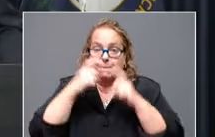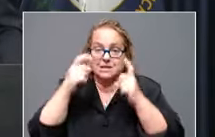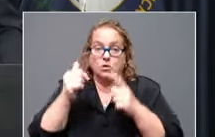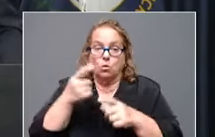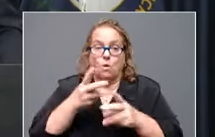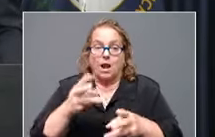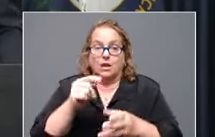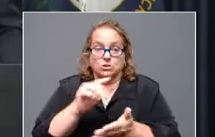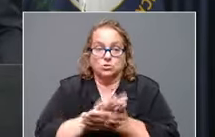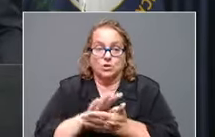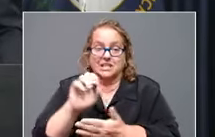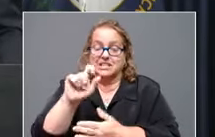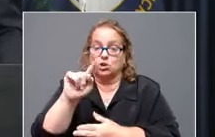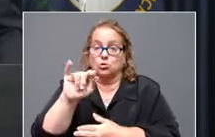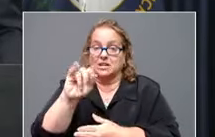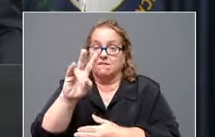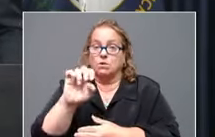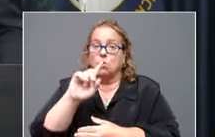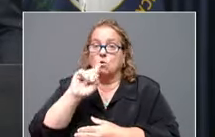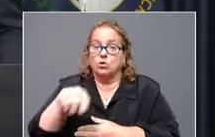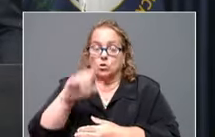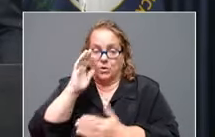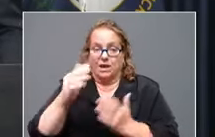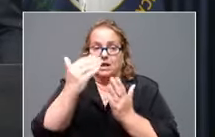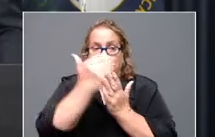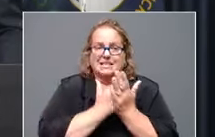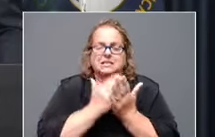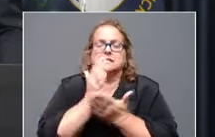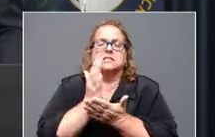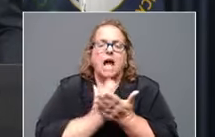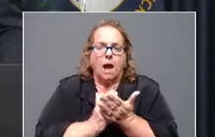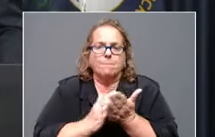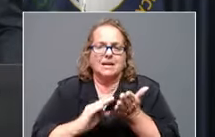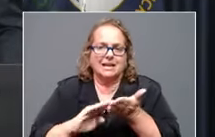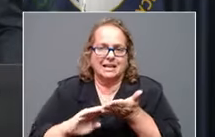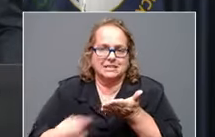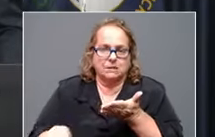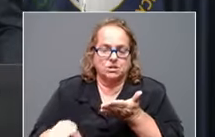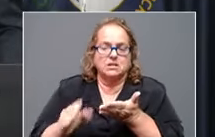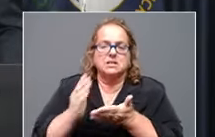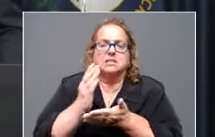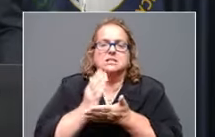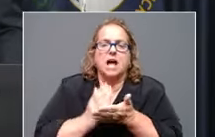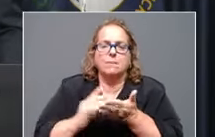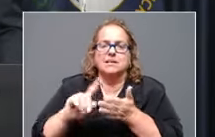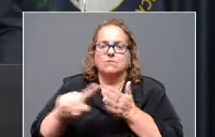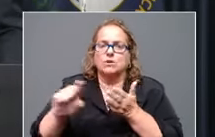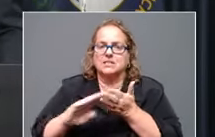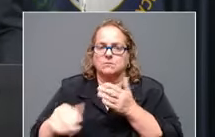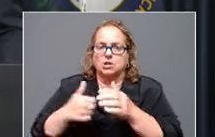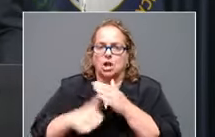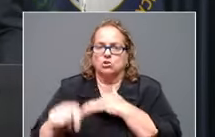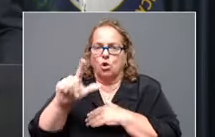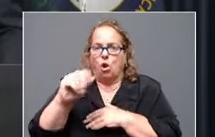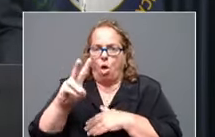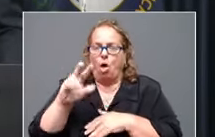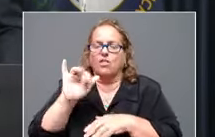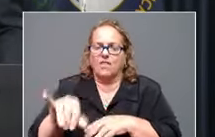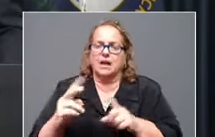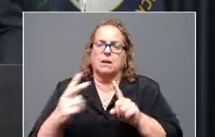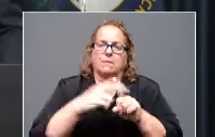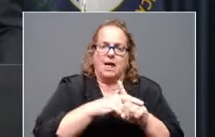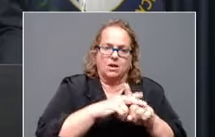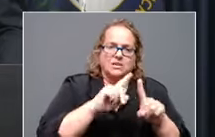order will list some of the exemptions. Certainly, there are various exemptions under law that apply to different things that may also apply